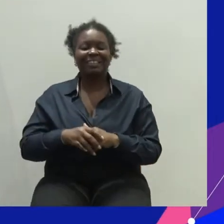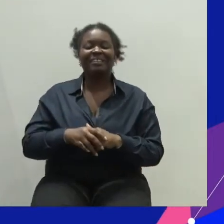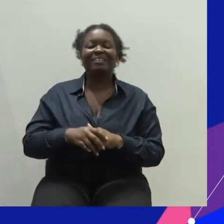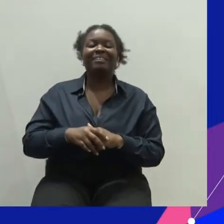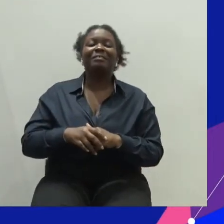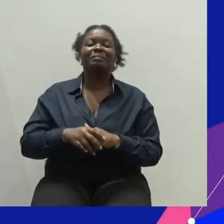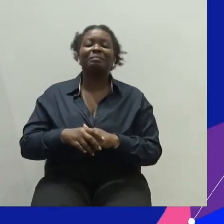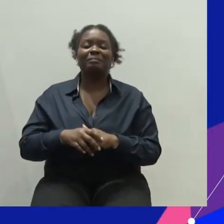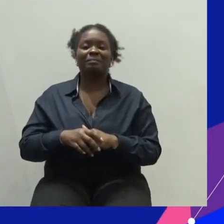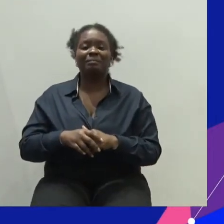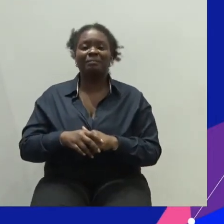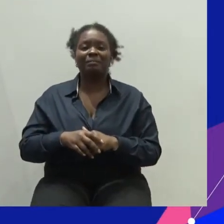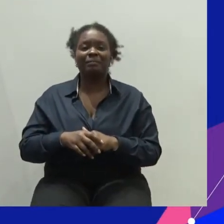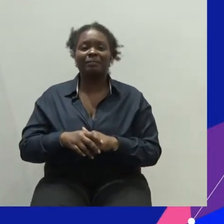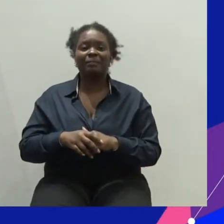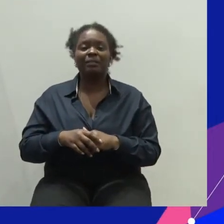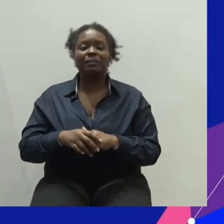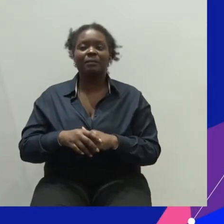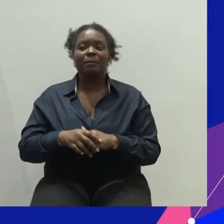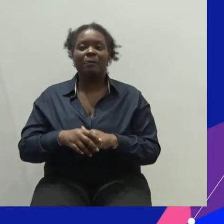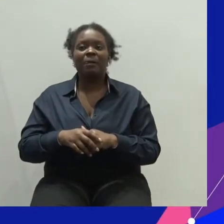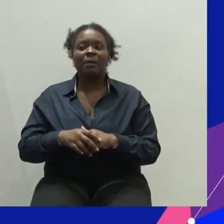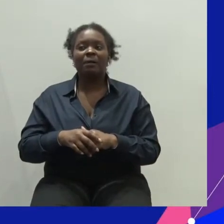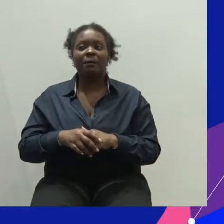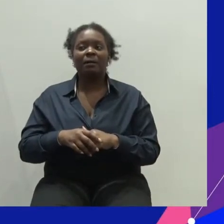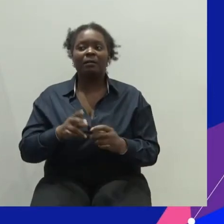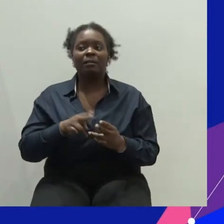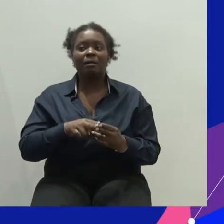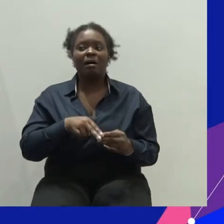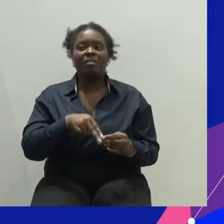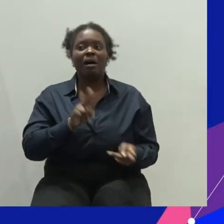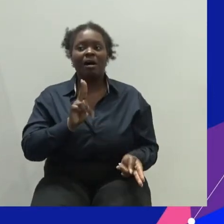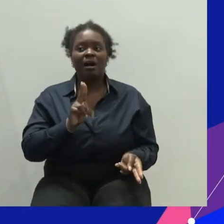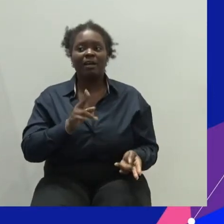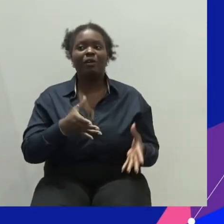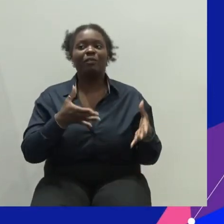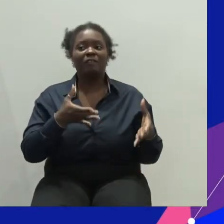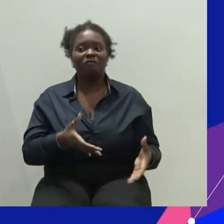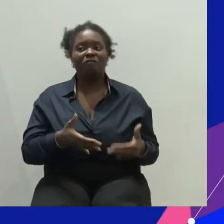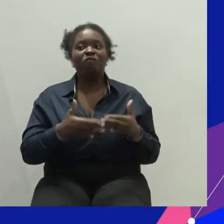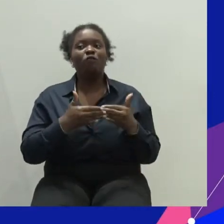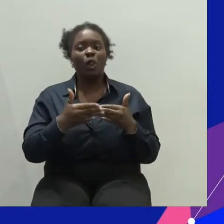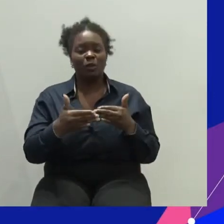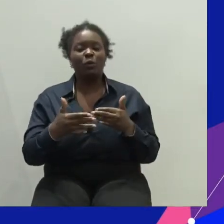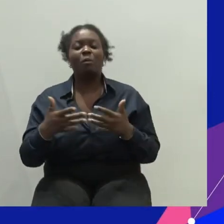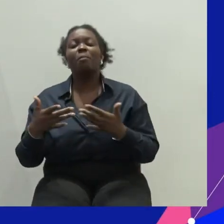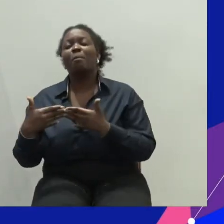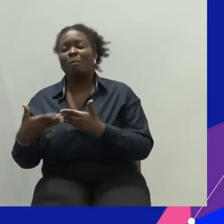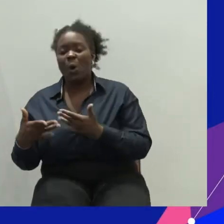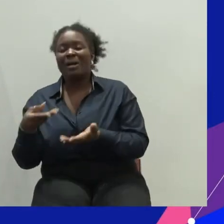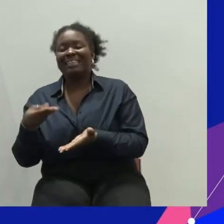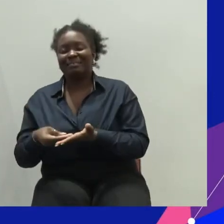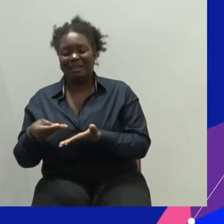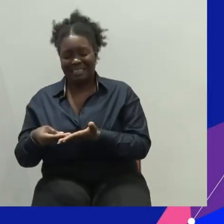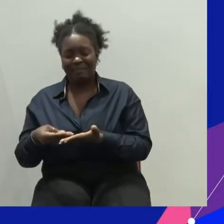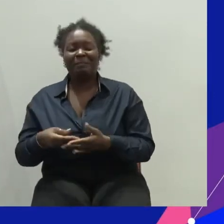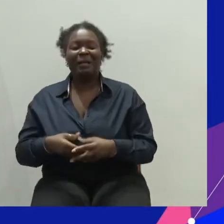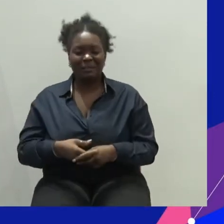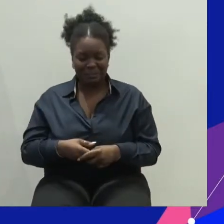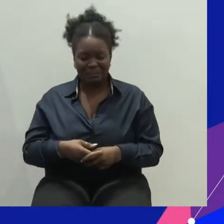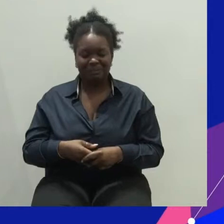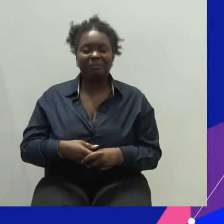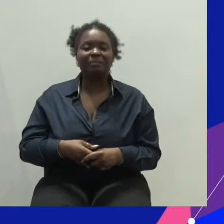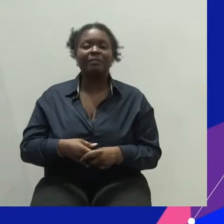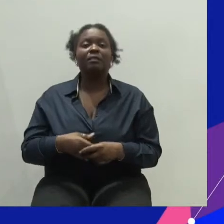the cost, okay? Those are not unrelated to each other, right? You can make a lot of something, or rather you can purchase a lot of something only if it has a